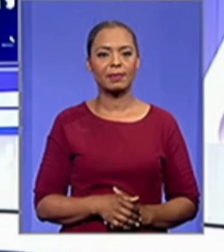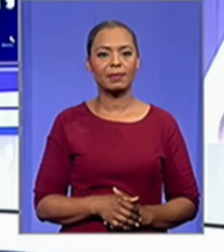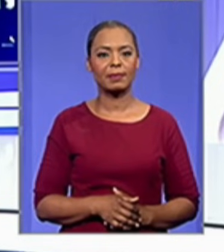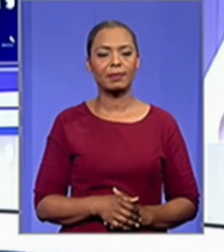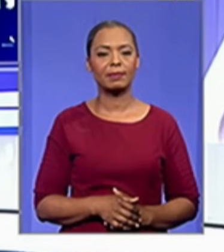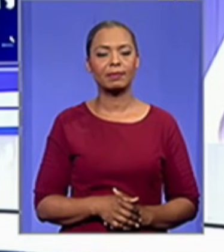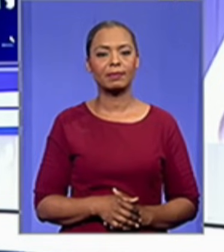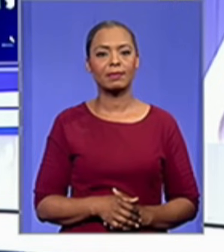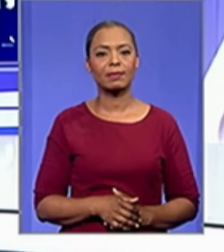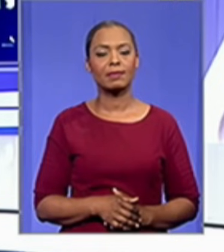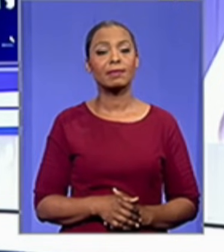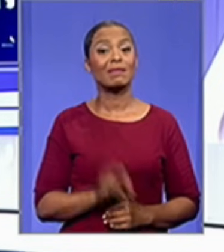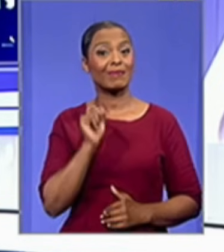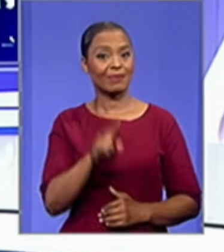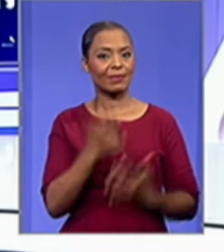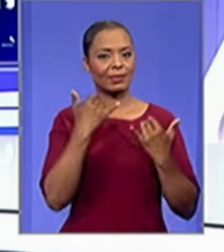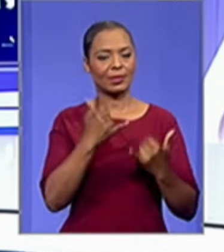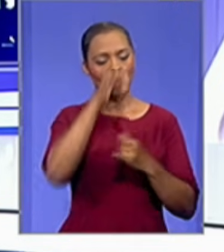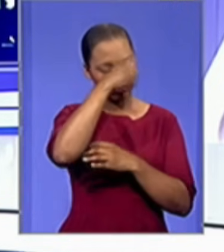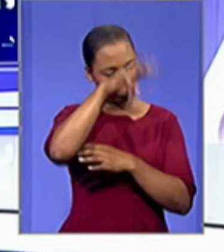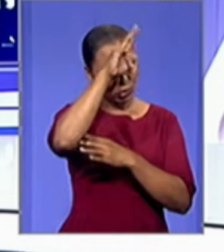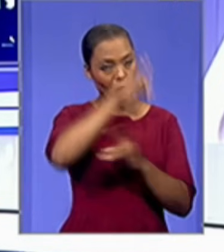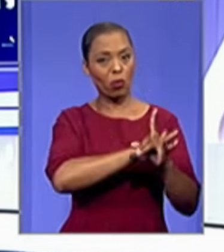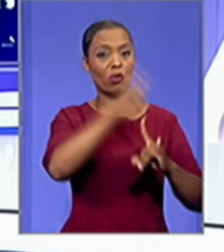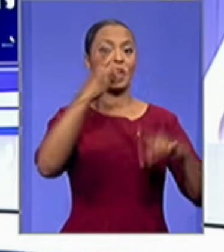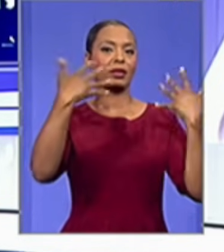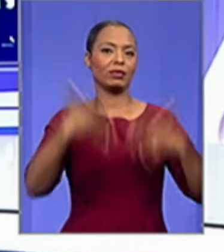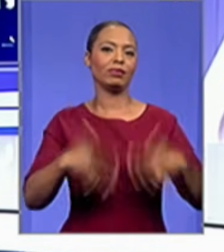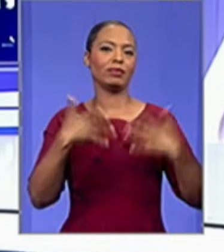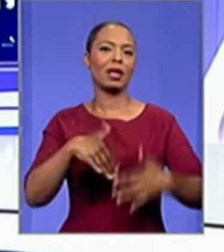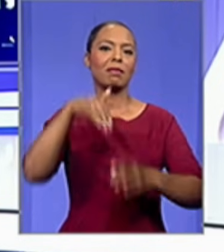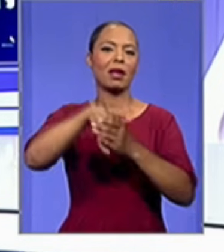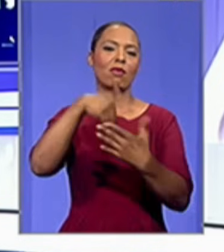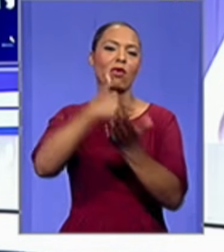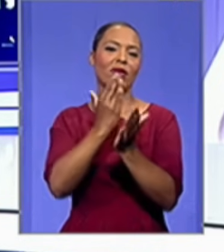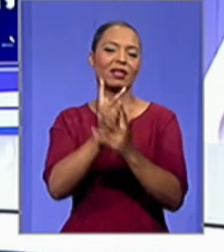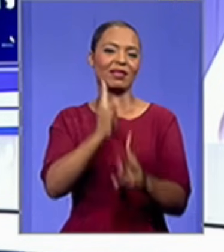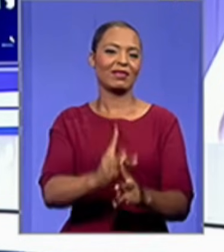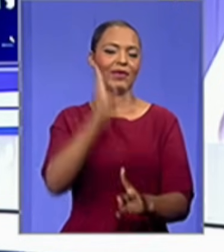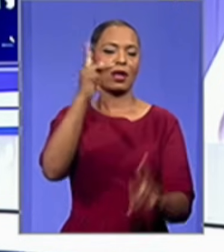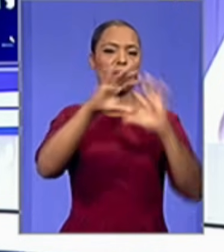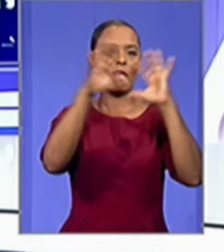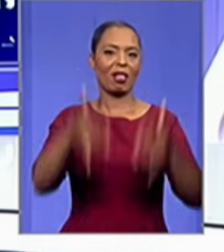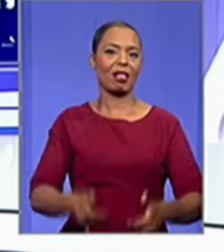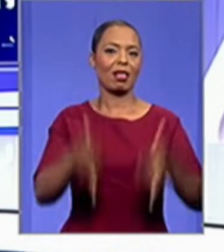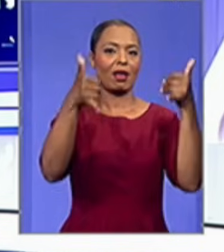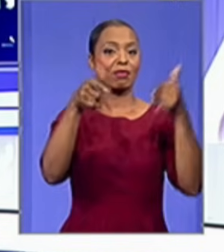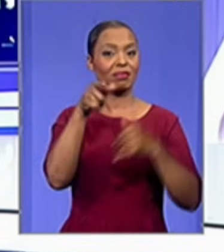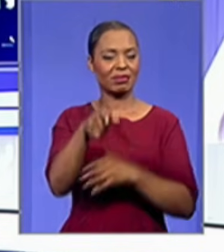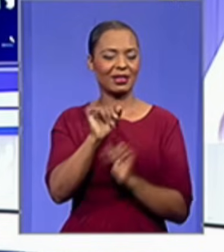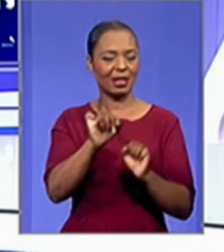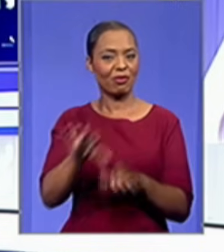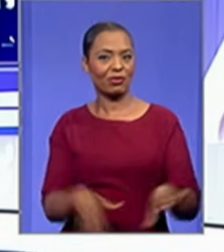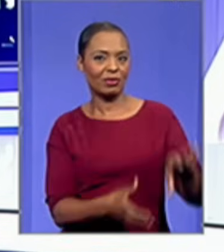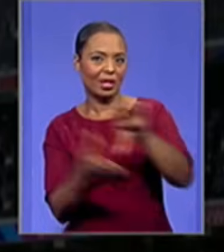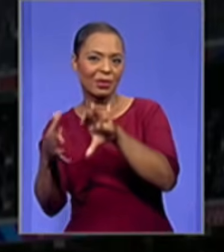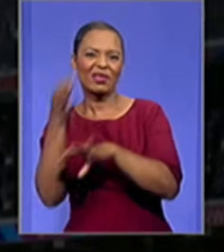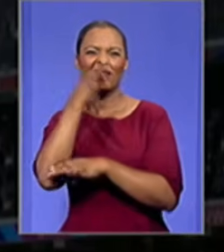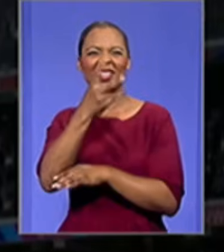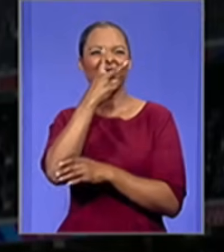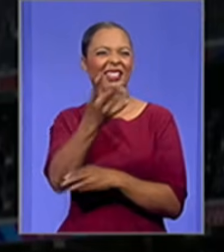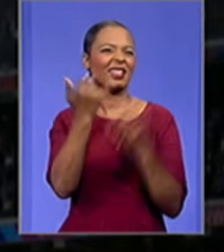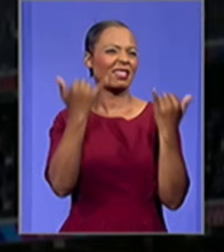Morago ga katlego ya di-box go fetela go se ka makgaolakgang a sebjana sa lefase sa rugby ka France, o bona o ka re ke eng